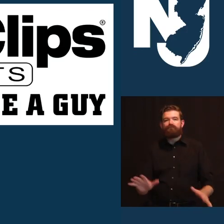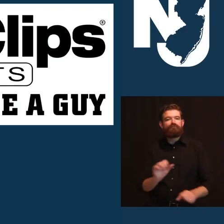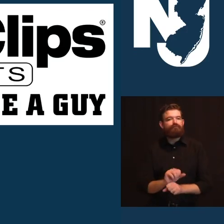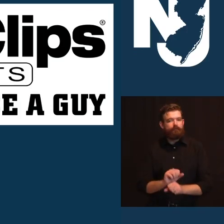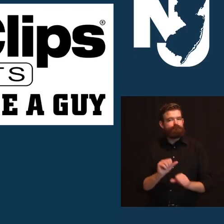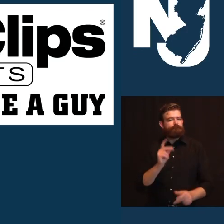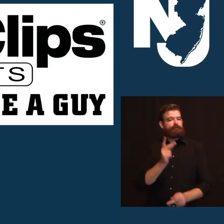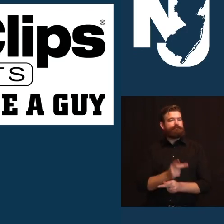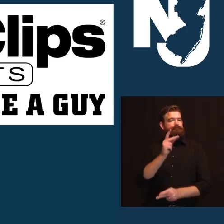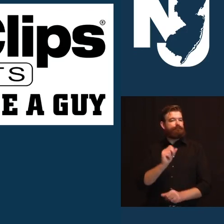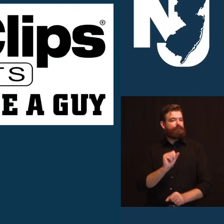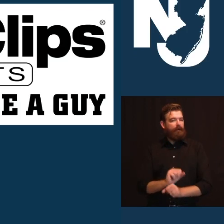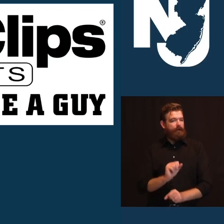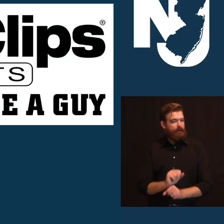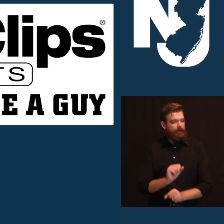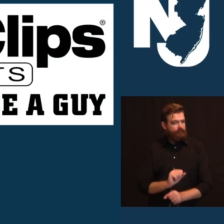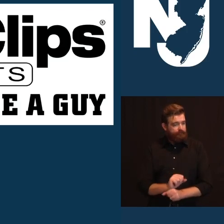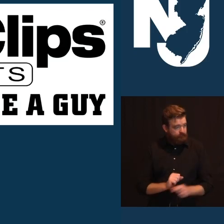on